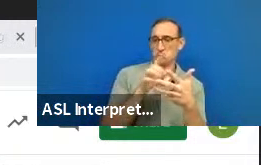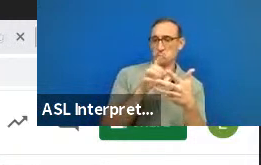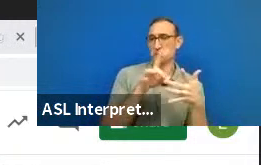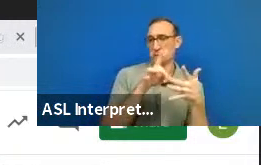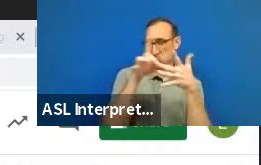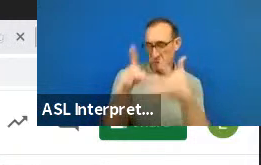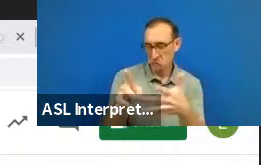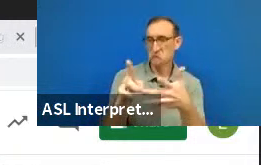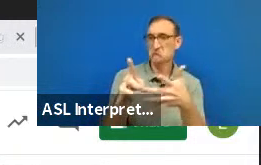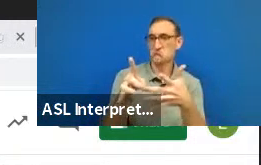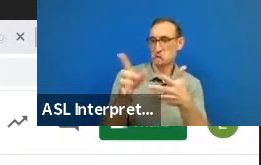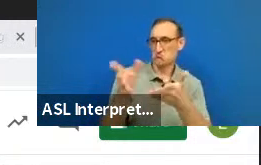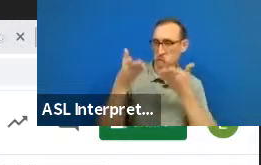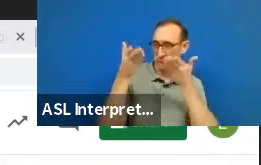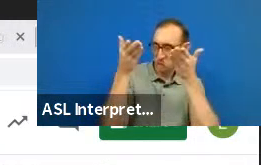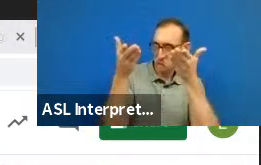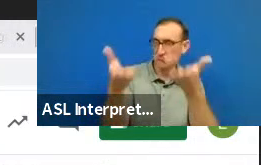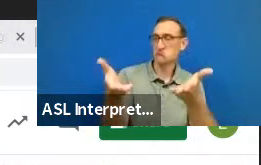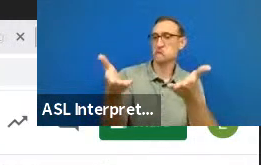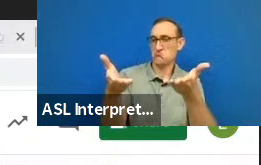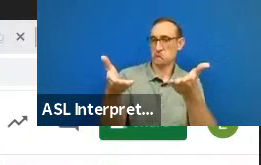we